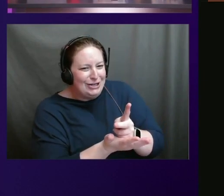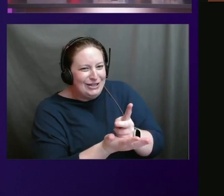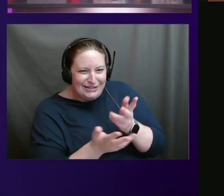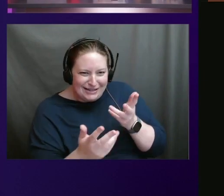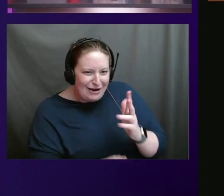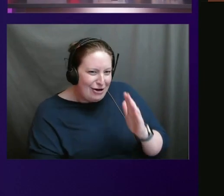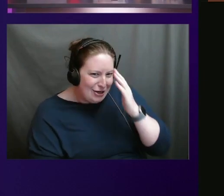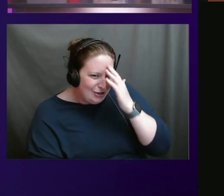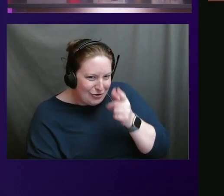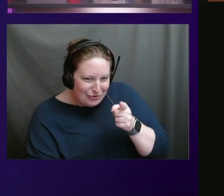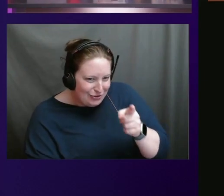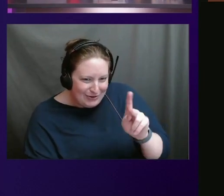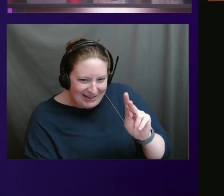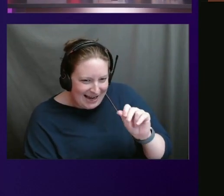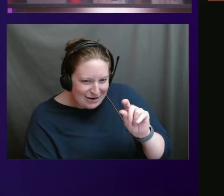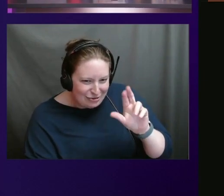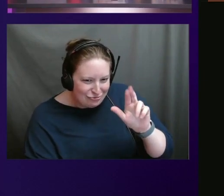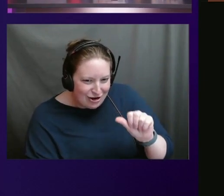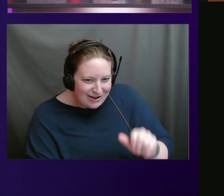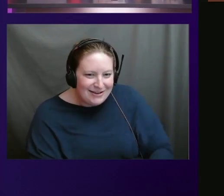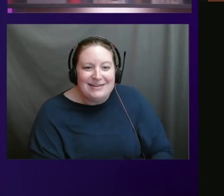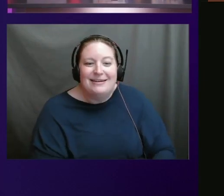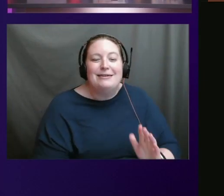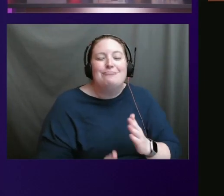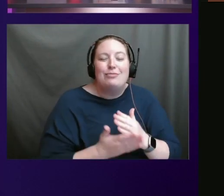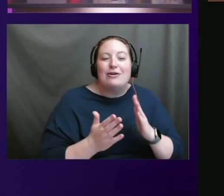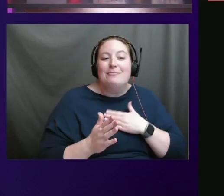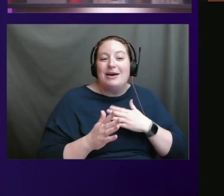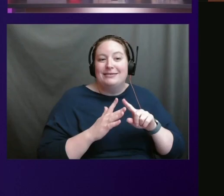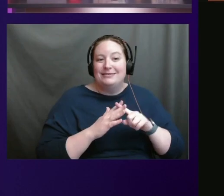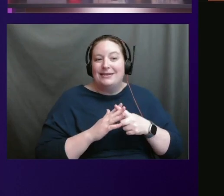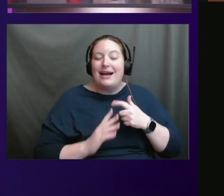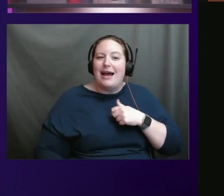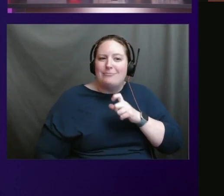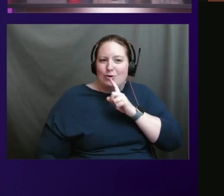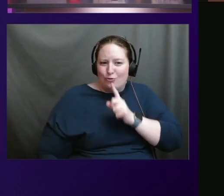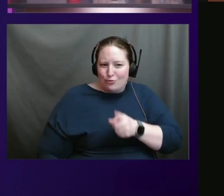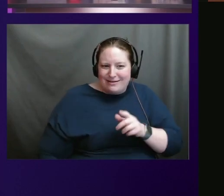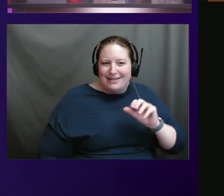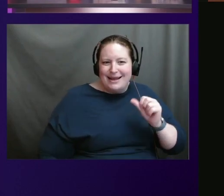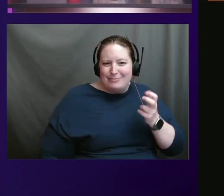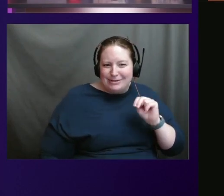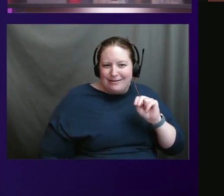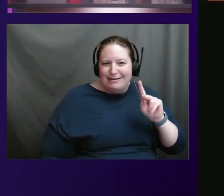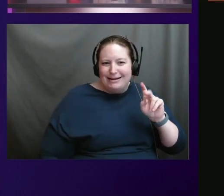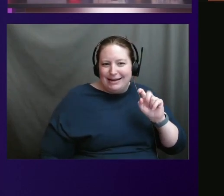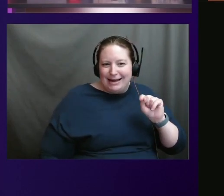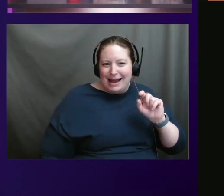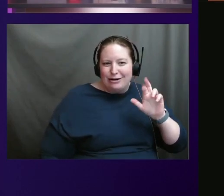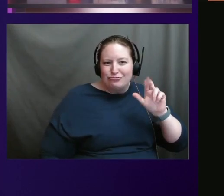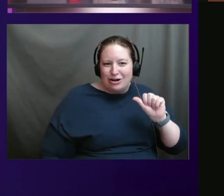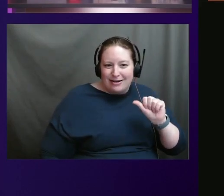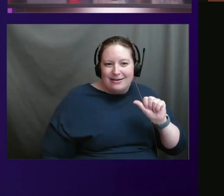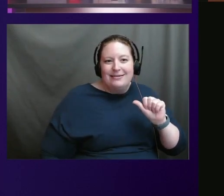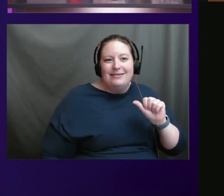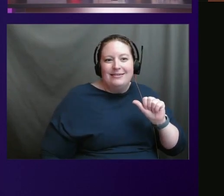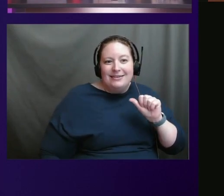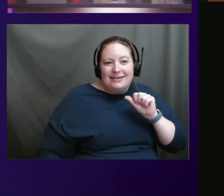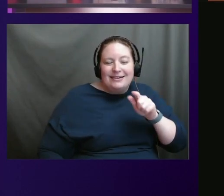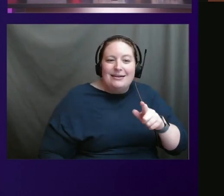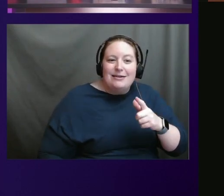Kendra. Yeah, part of my introduction originally was going to be, I'm the real Amazon Kendra, and you probably know me by me saying, I think we need more